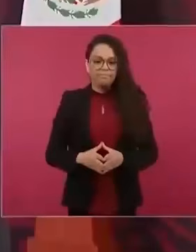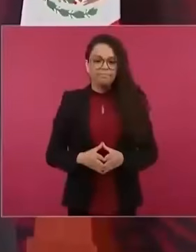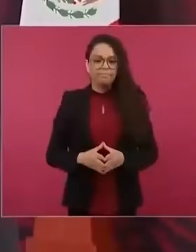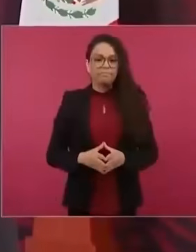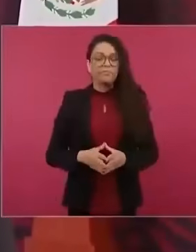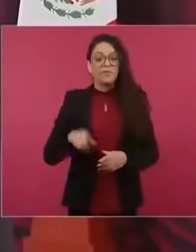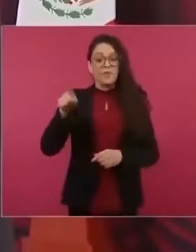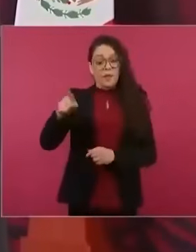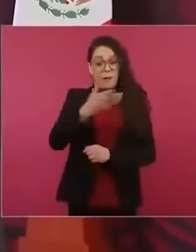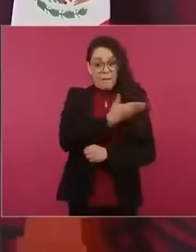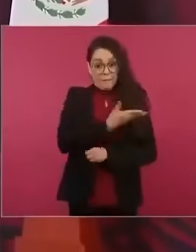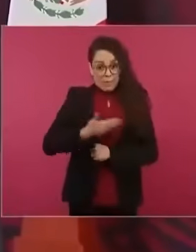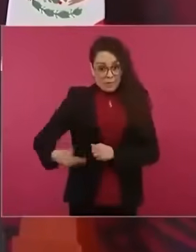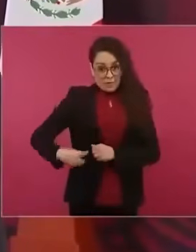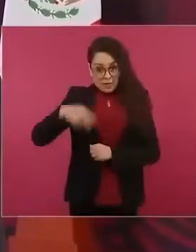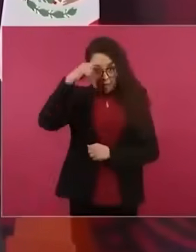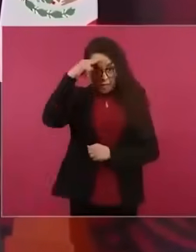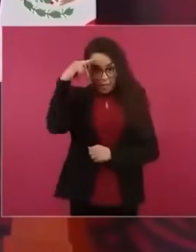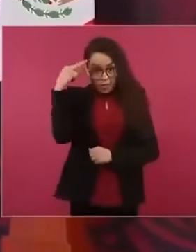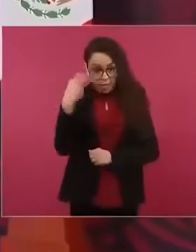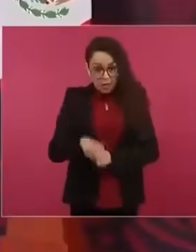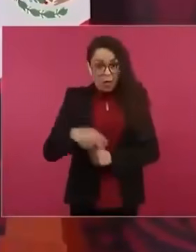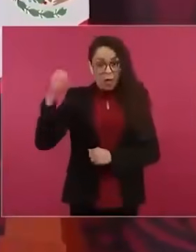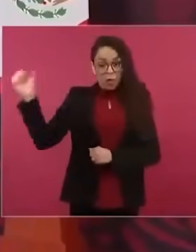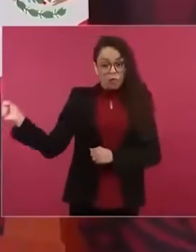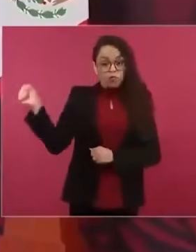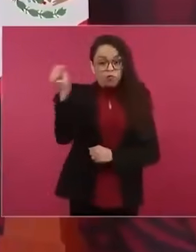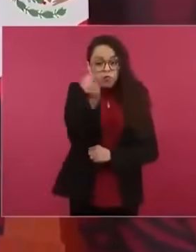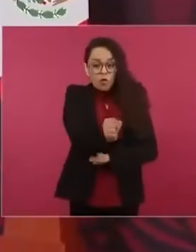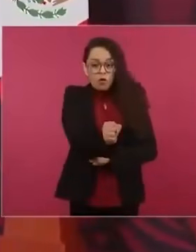presidencia mexicana a un ciudadano